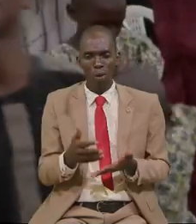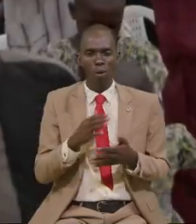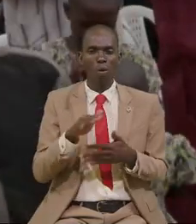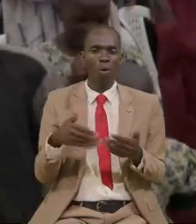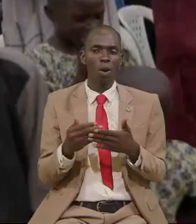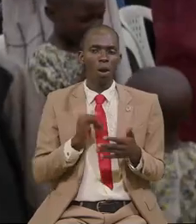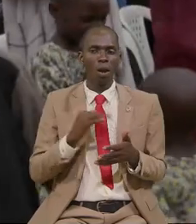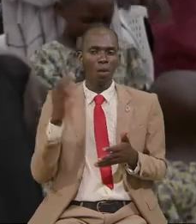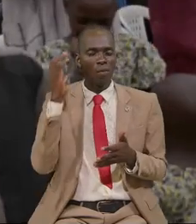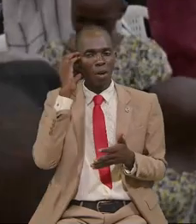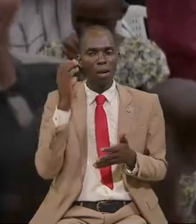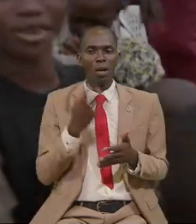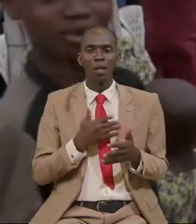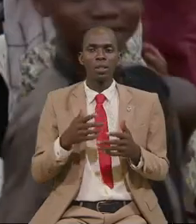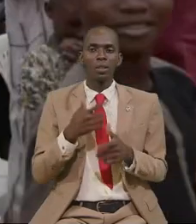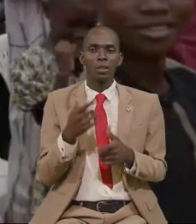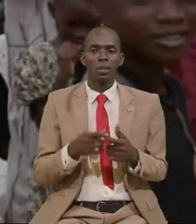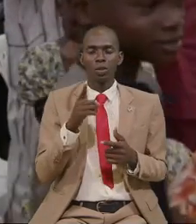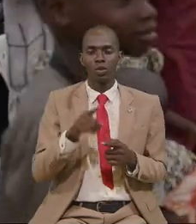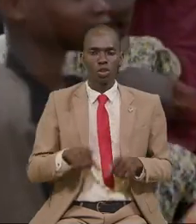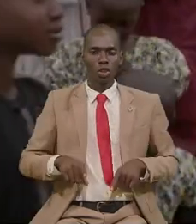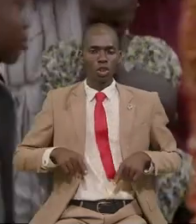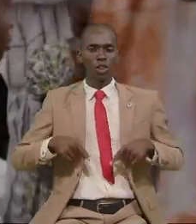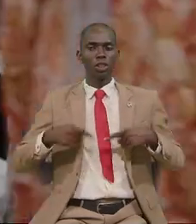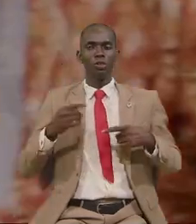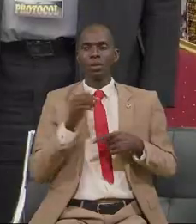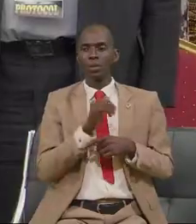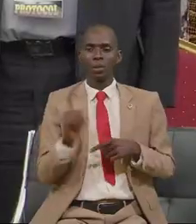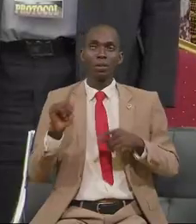and then you live a victorious life.